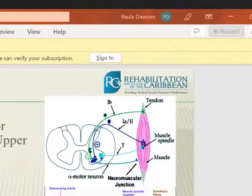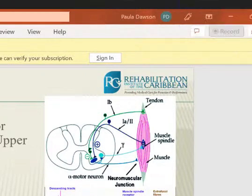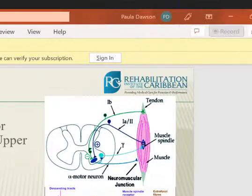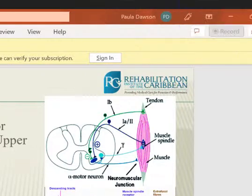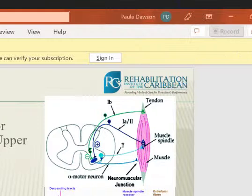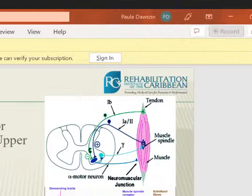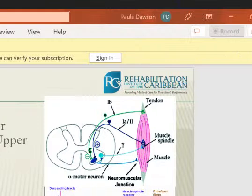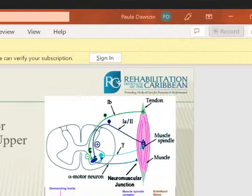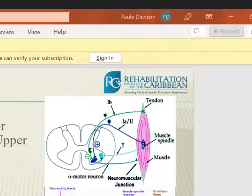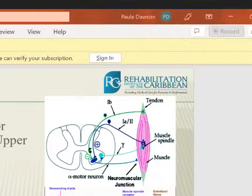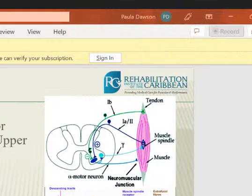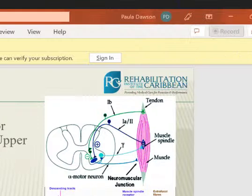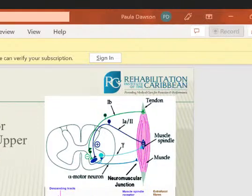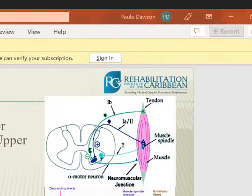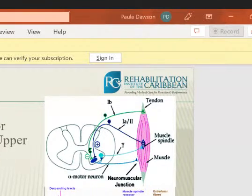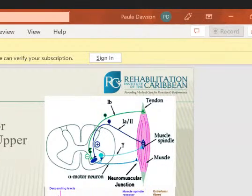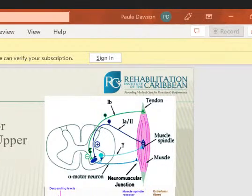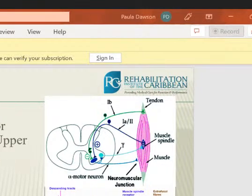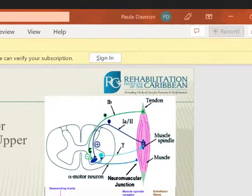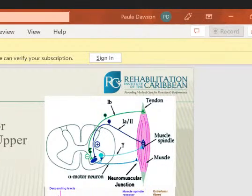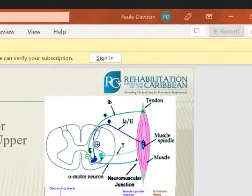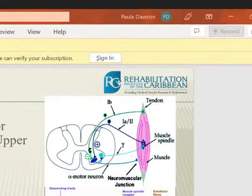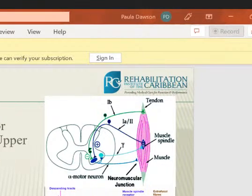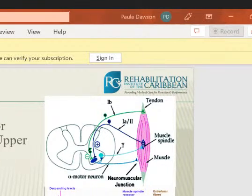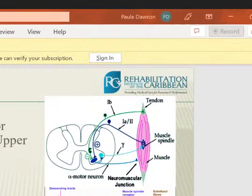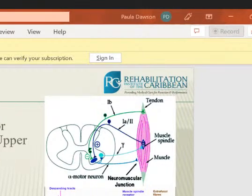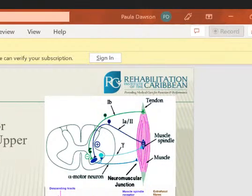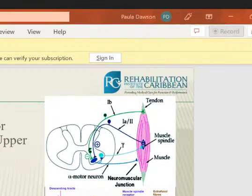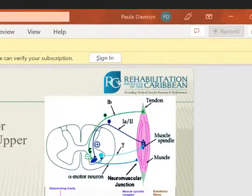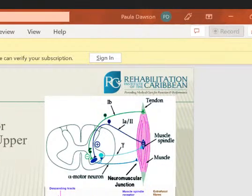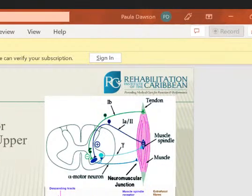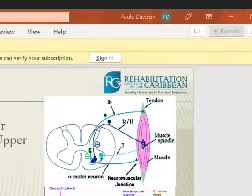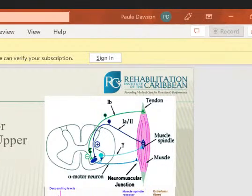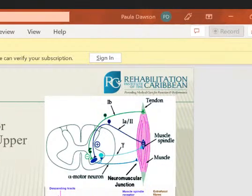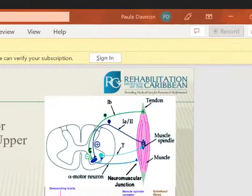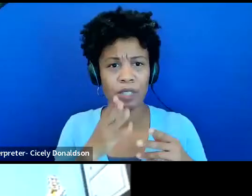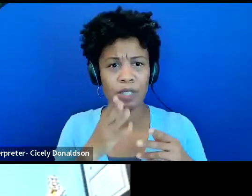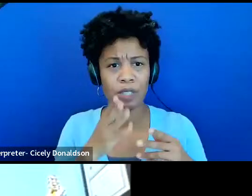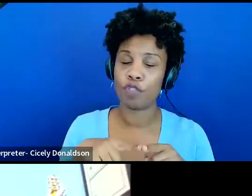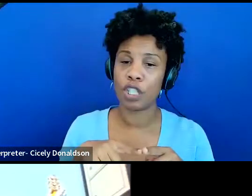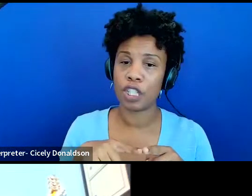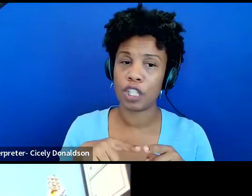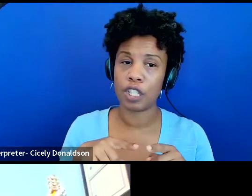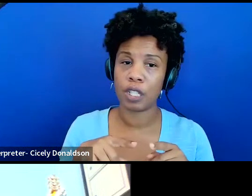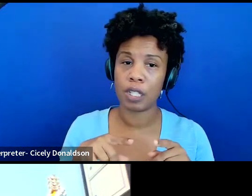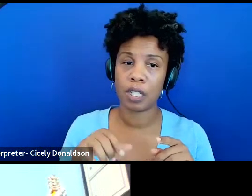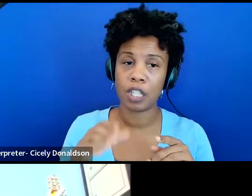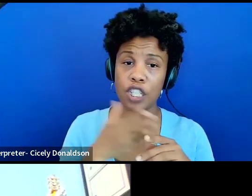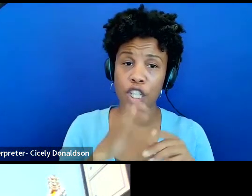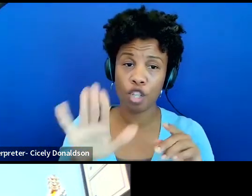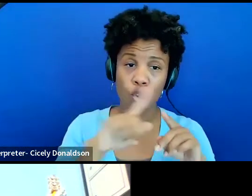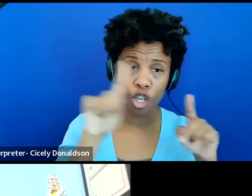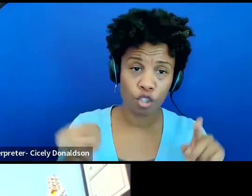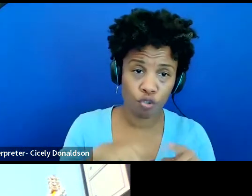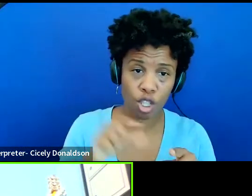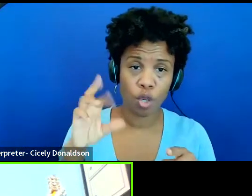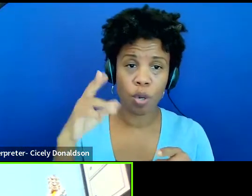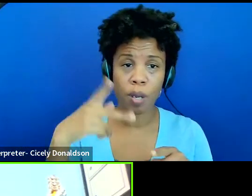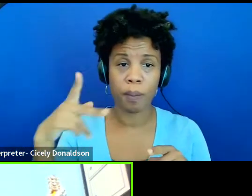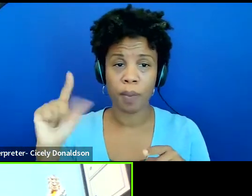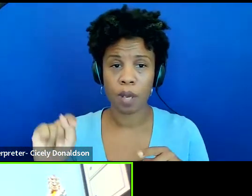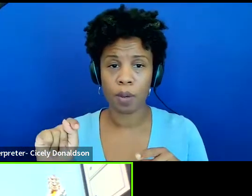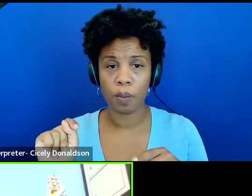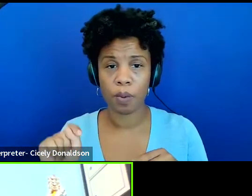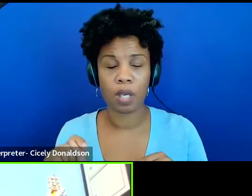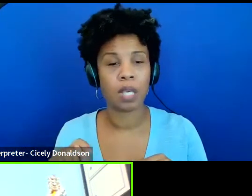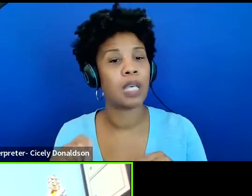is open. When you click share screen, what are you sharing? Your screen itself or the PowerPoint individually? The screen that